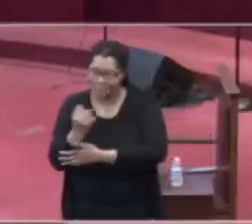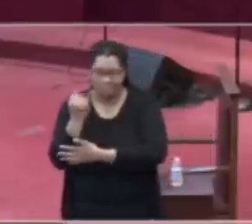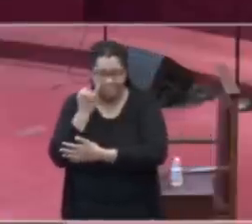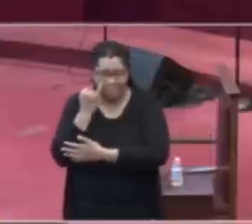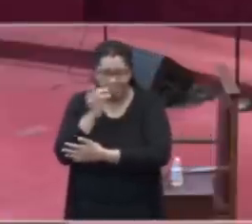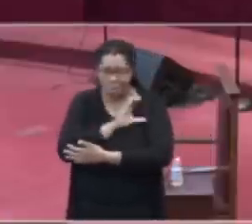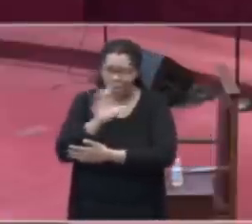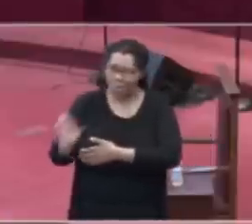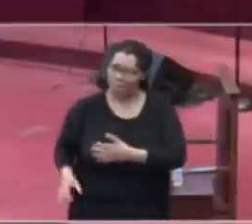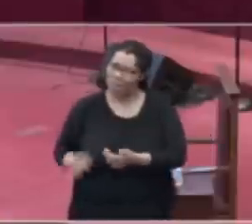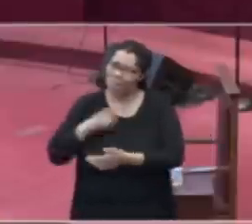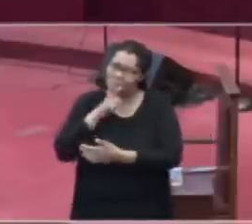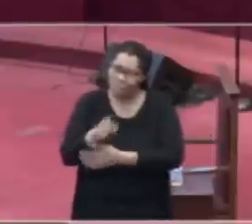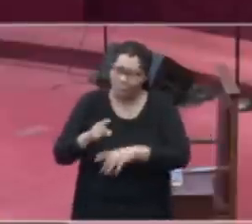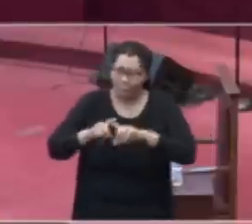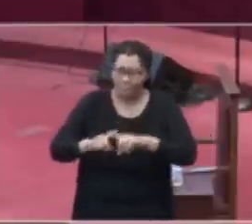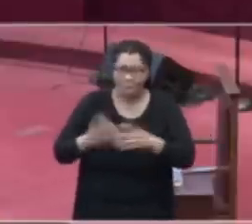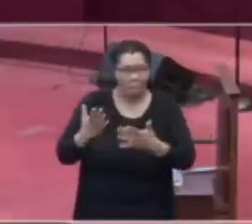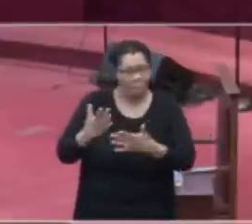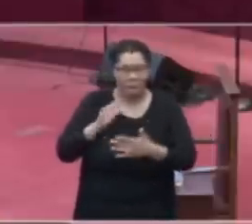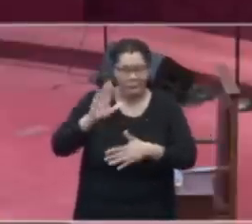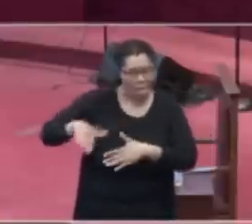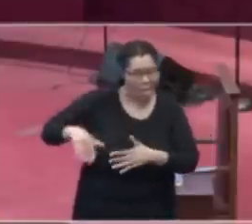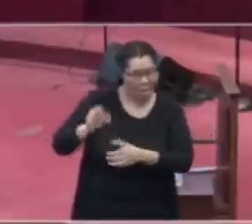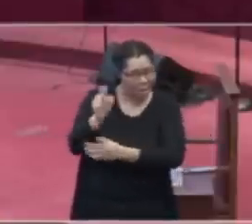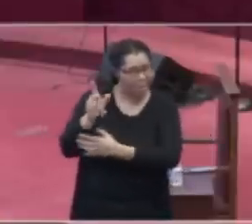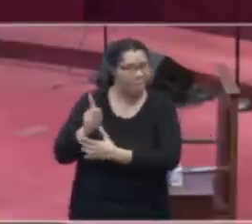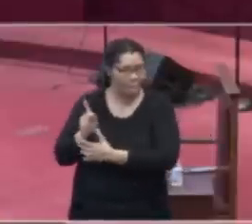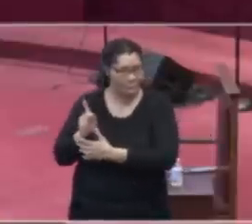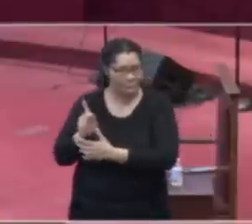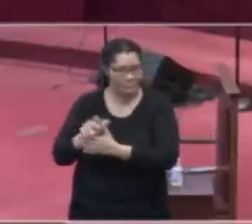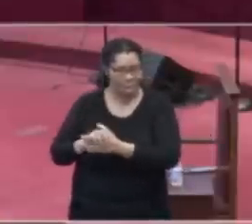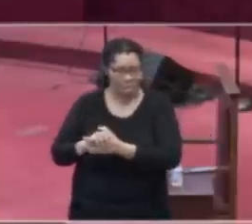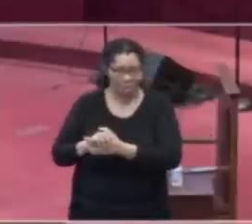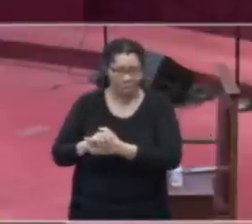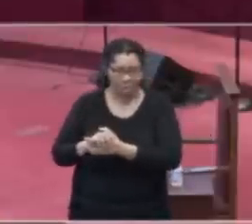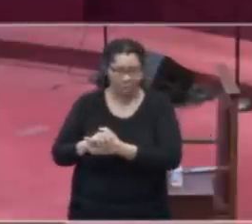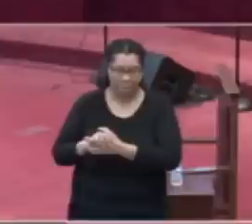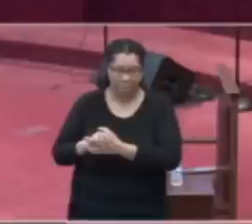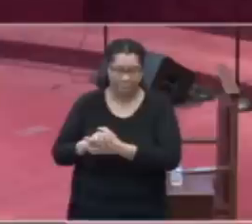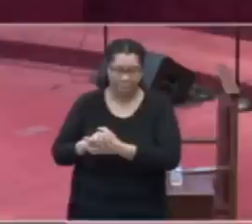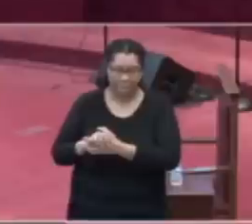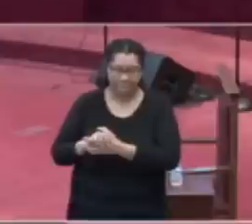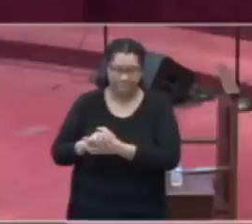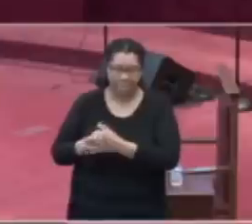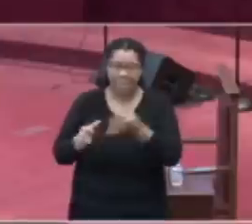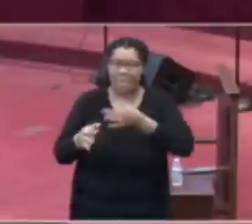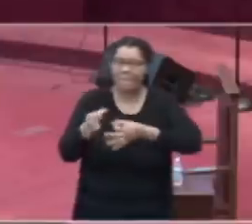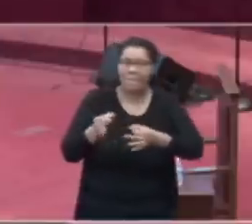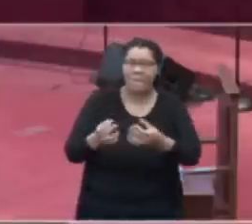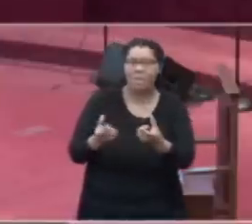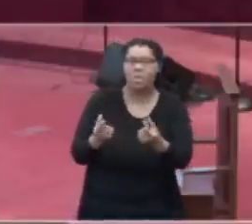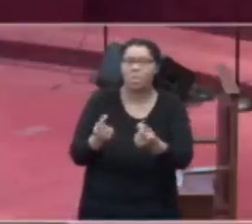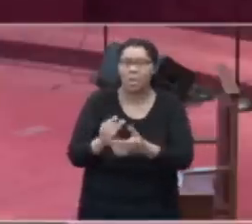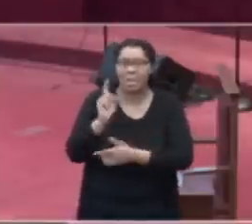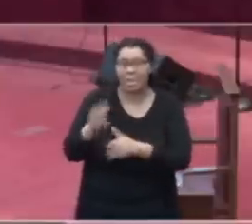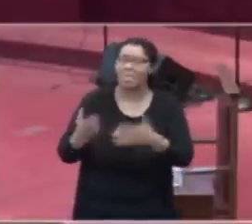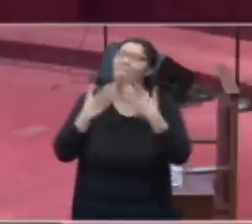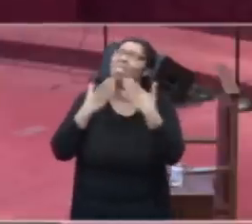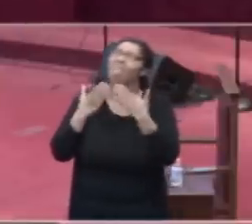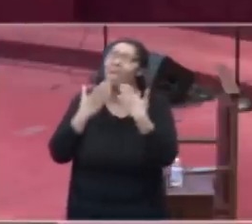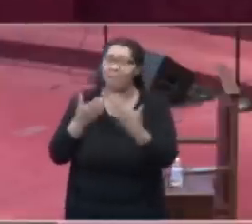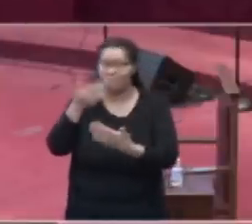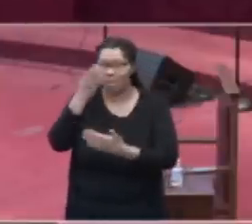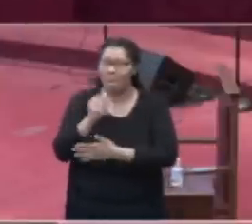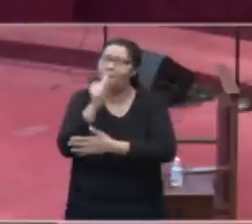not Christ is real because he has delayed his return, instead be thankful that God